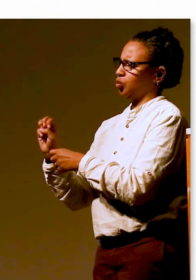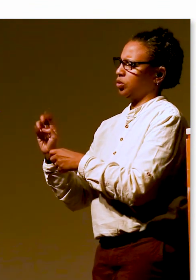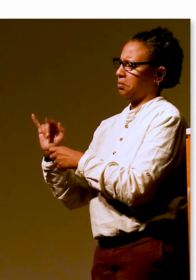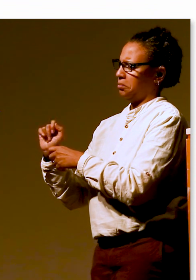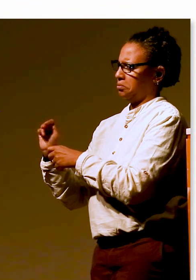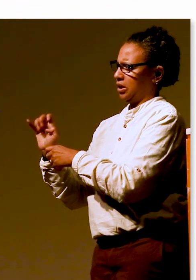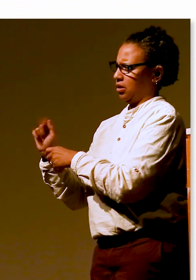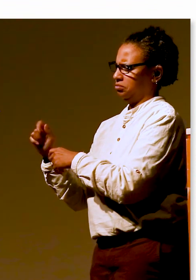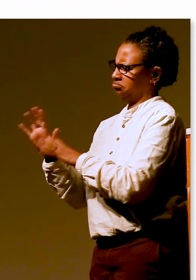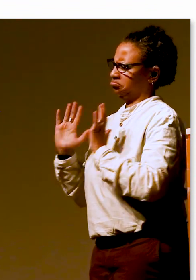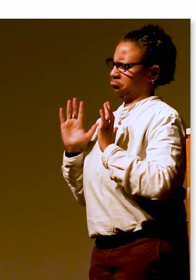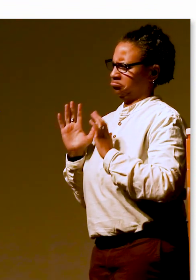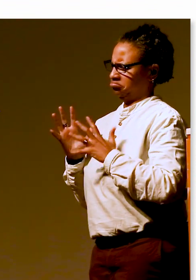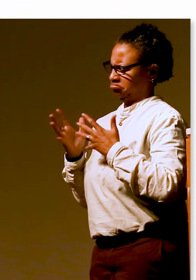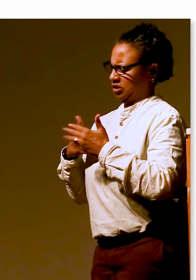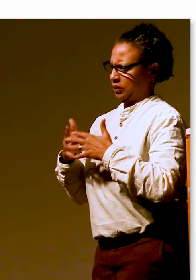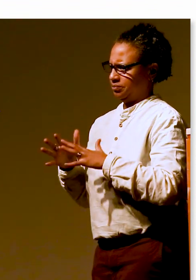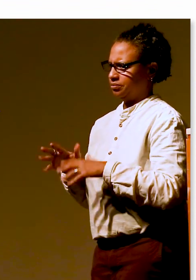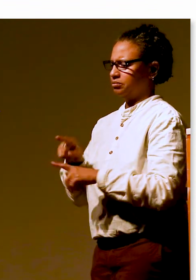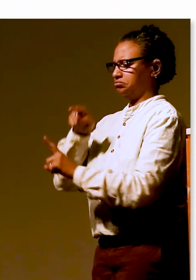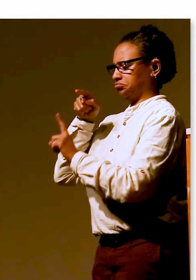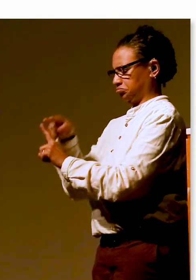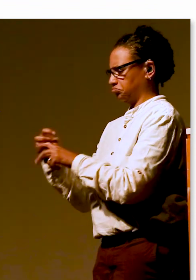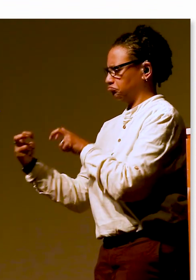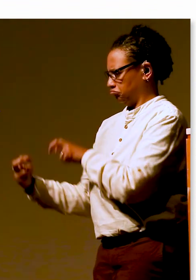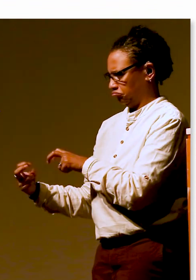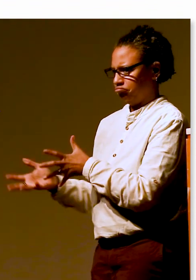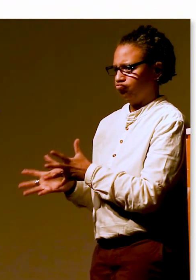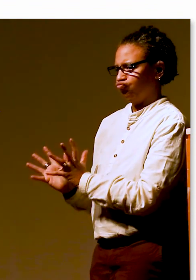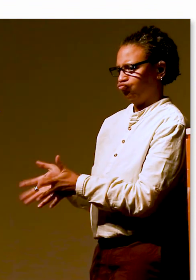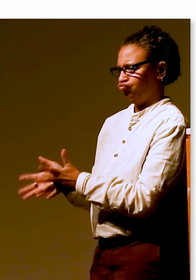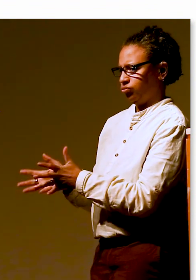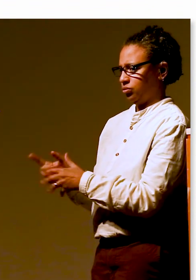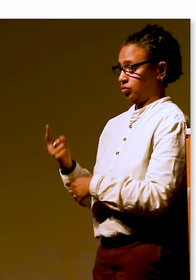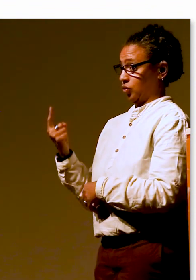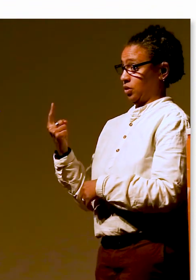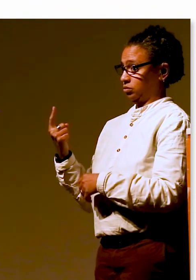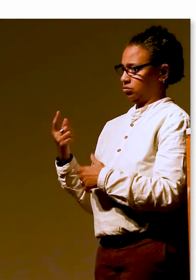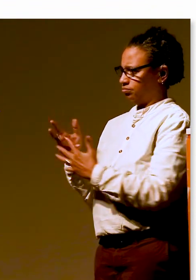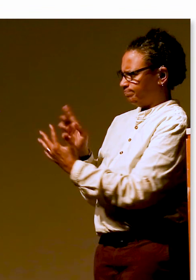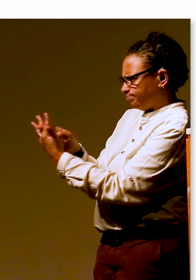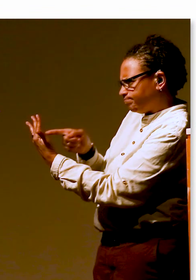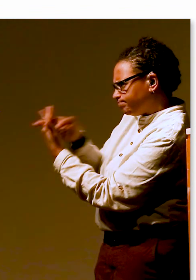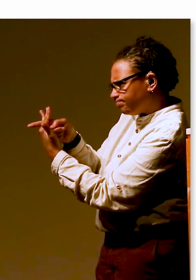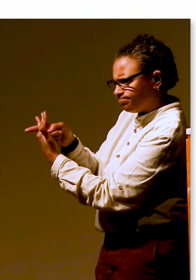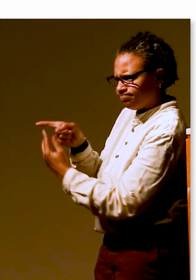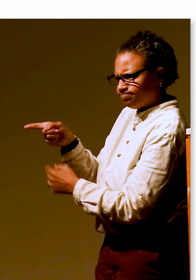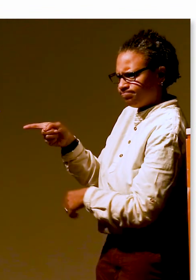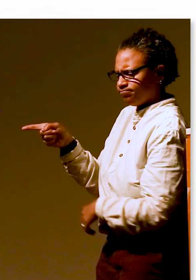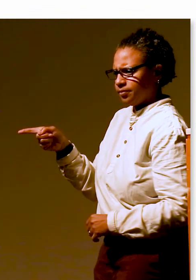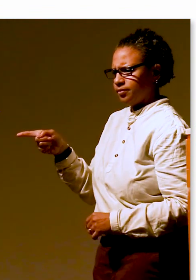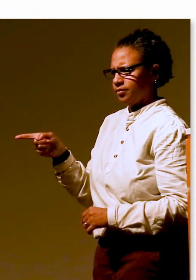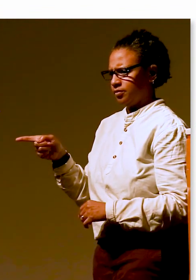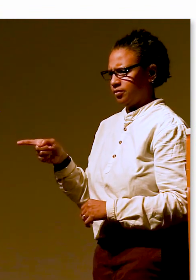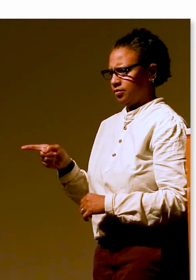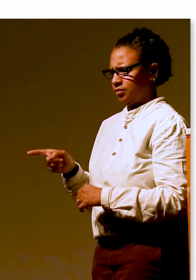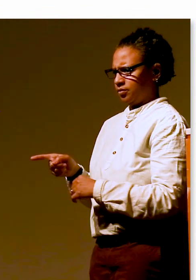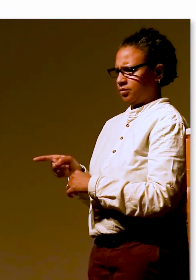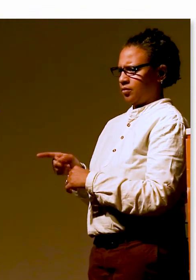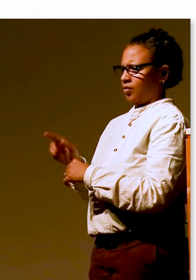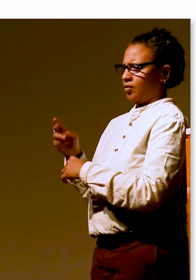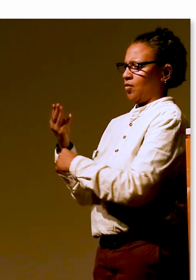really wanted to nail home, that this broad audience, it was hosted by Harper's Bazaar. One of the things that I